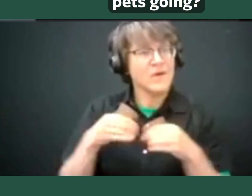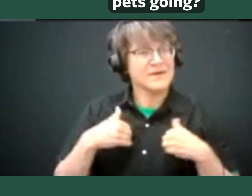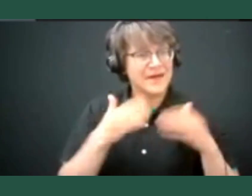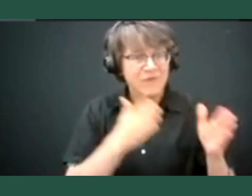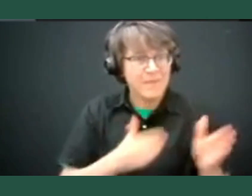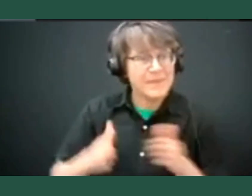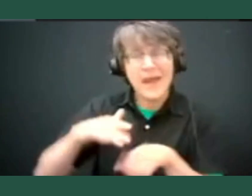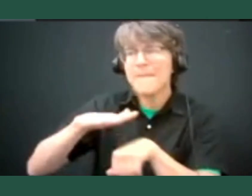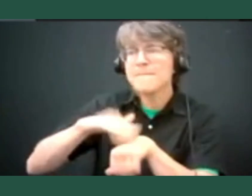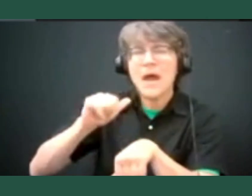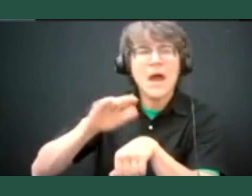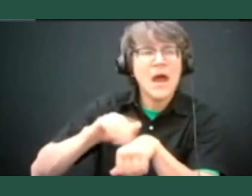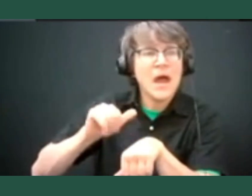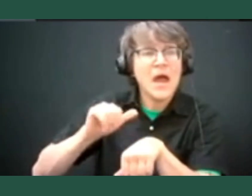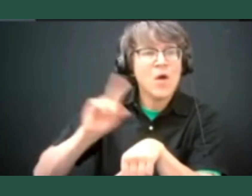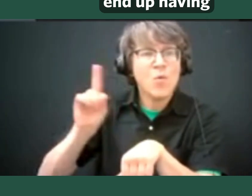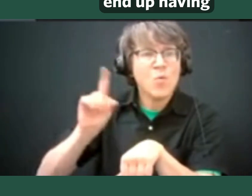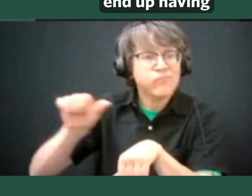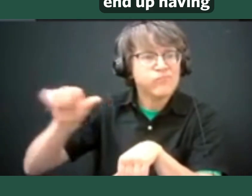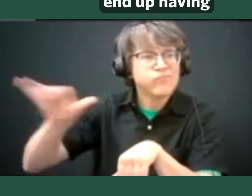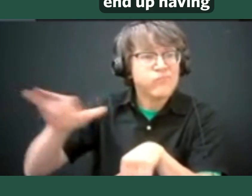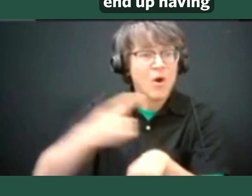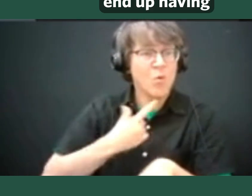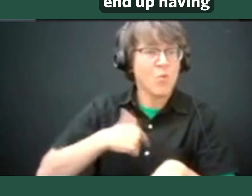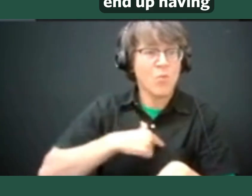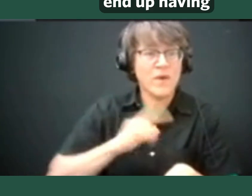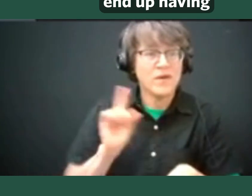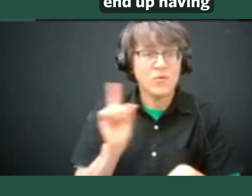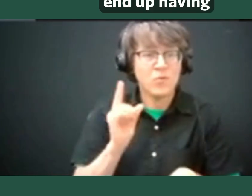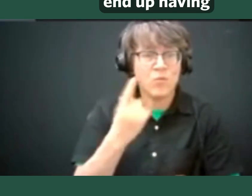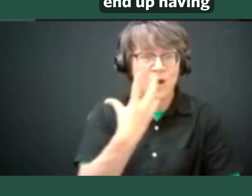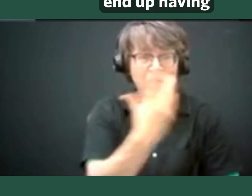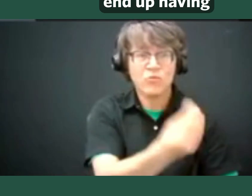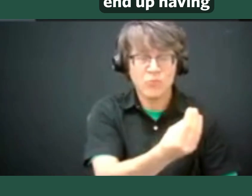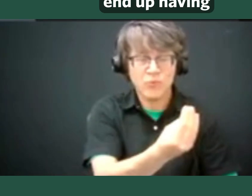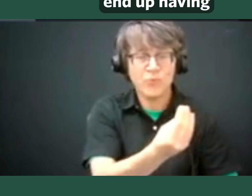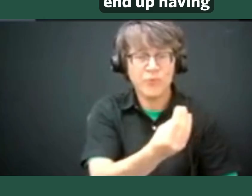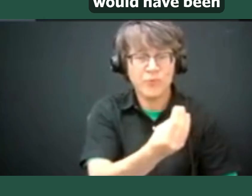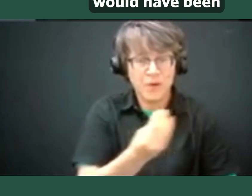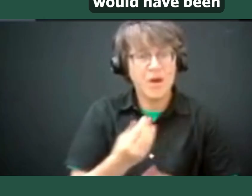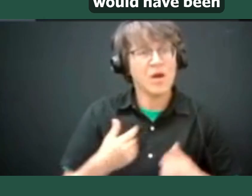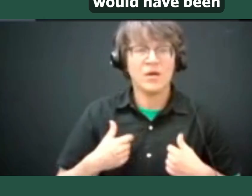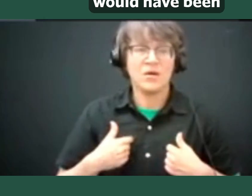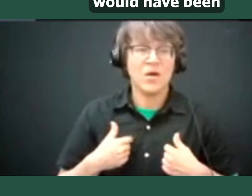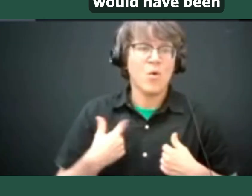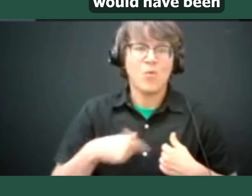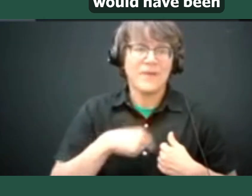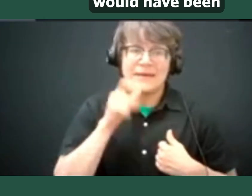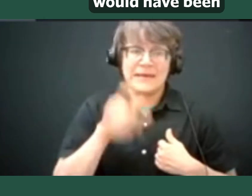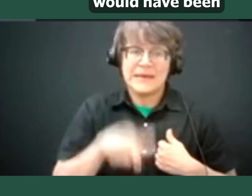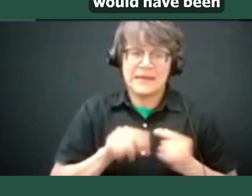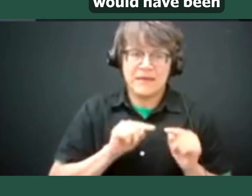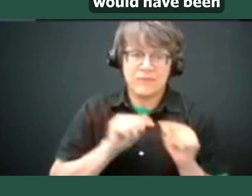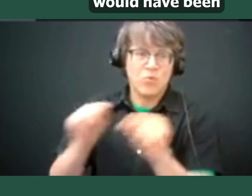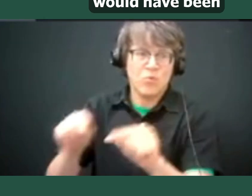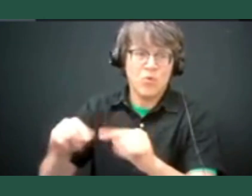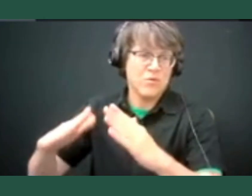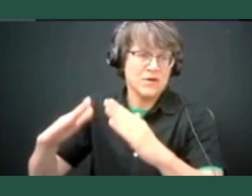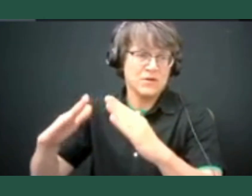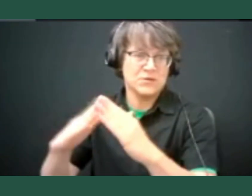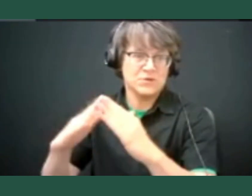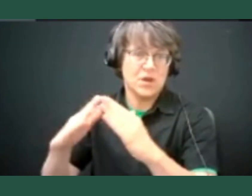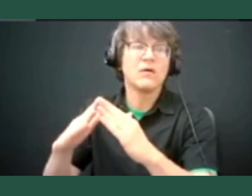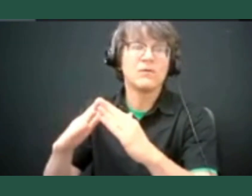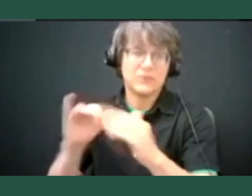going? Where were we going? And it worked out that we didn't end up having to go to a shelter because that would have